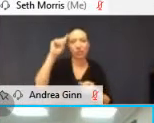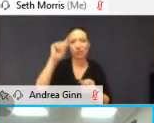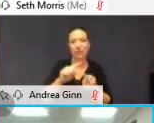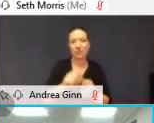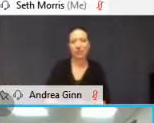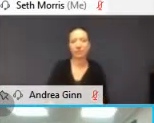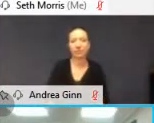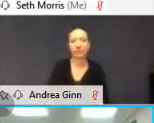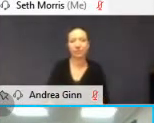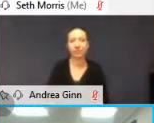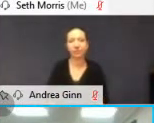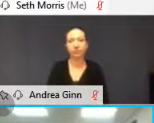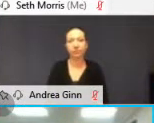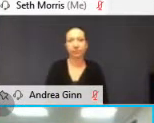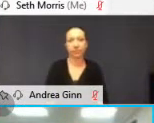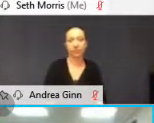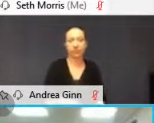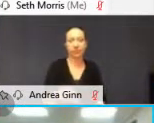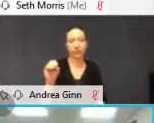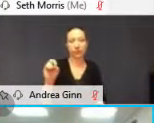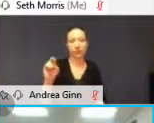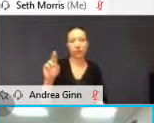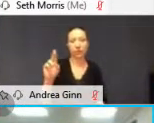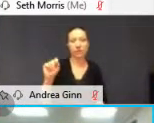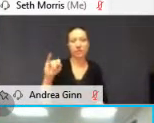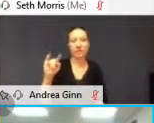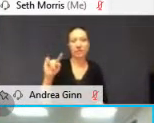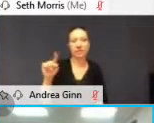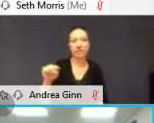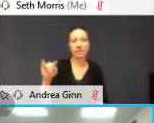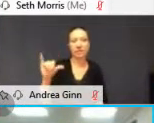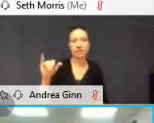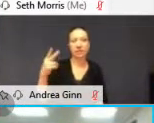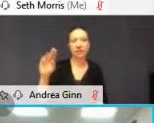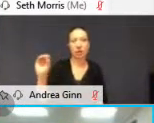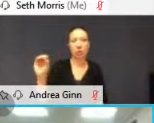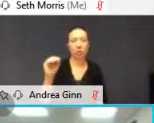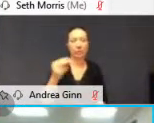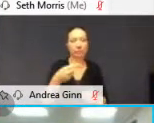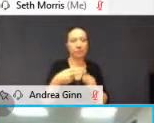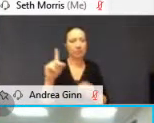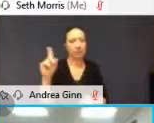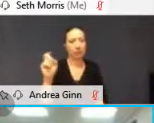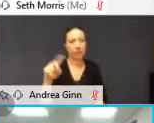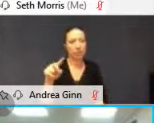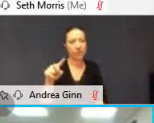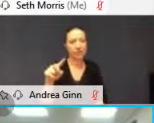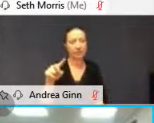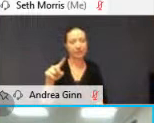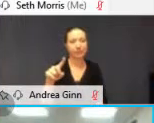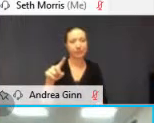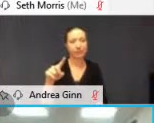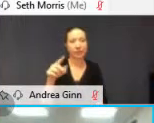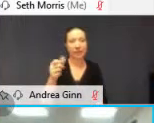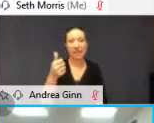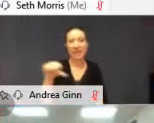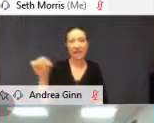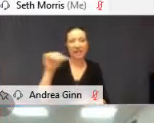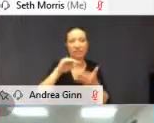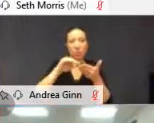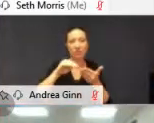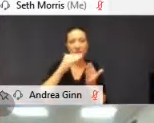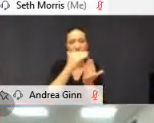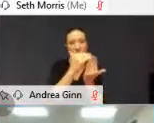Just one quick question on that point. Were you able in any of the waivers to